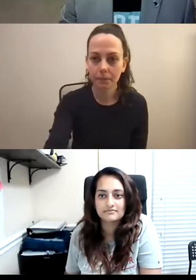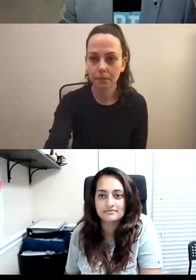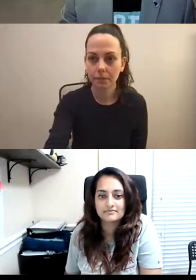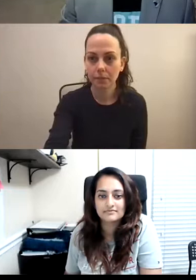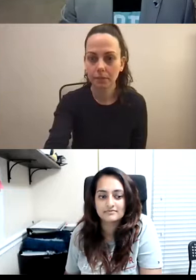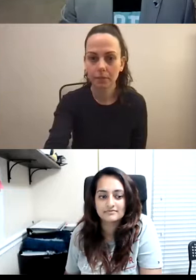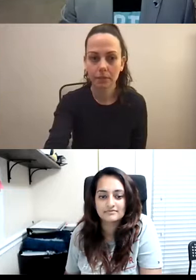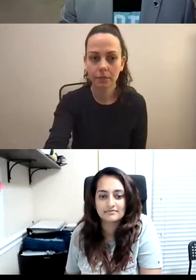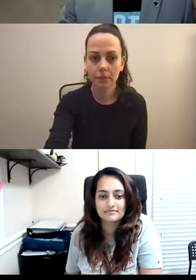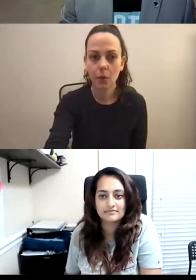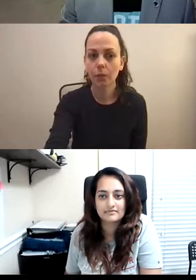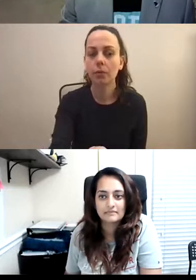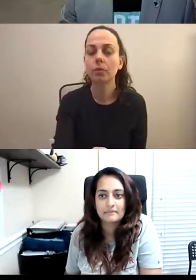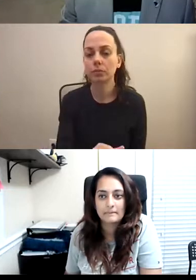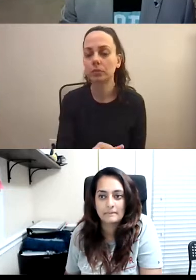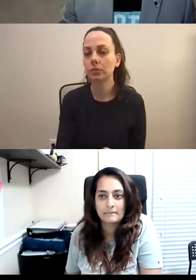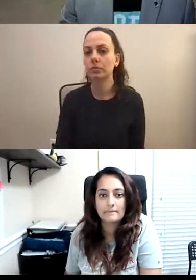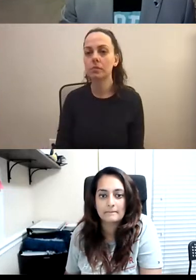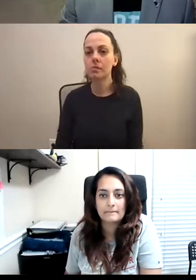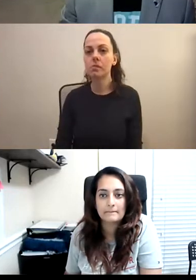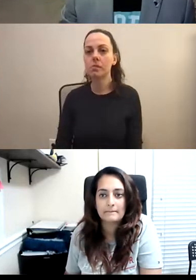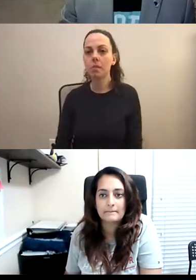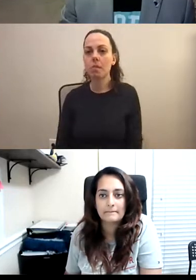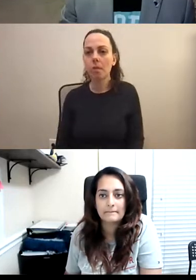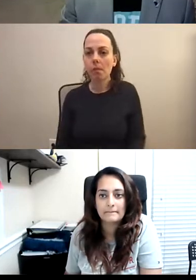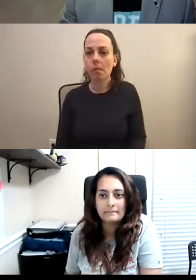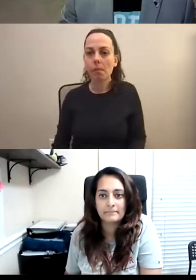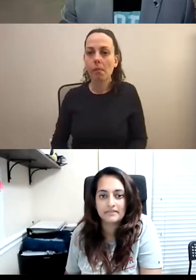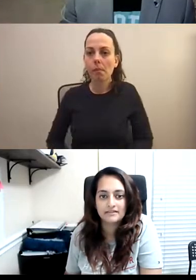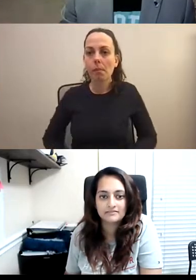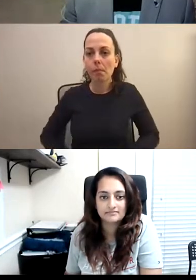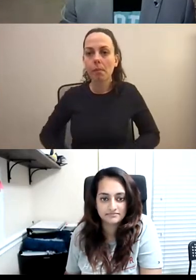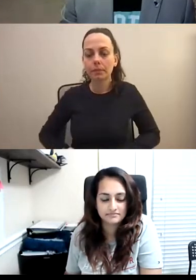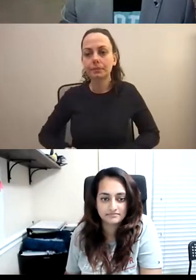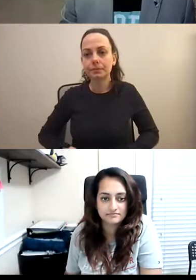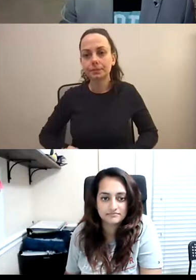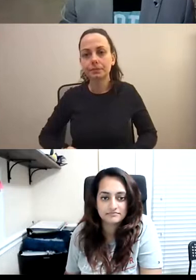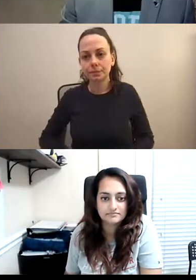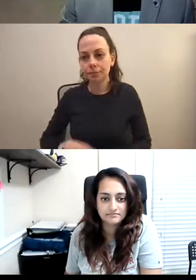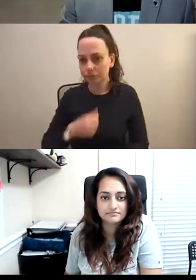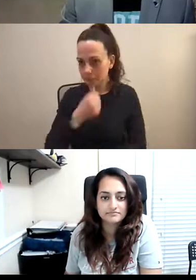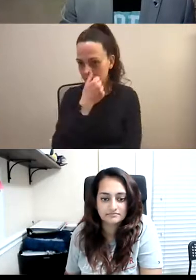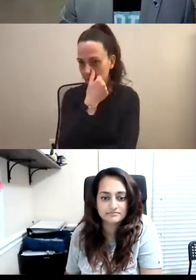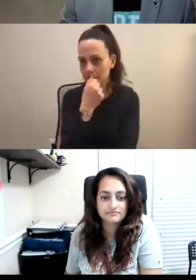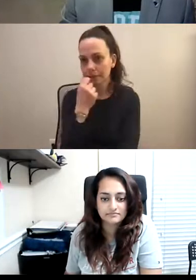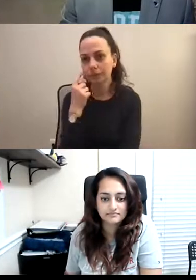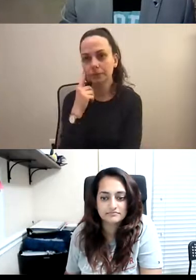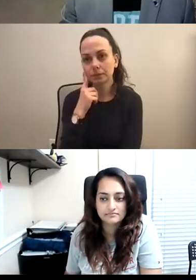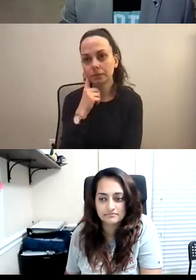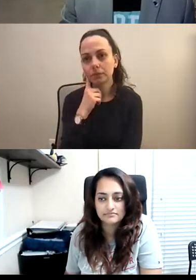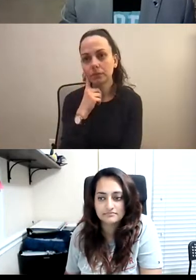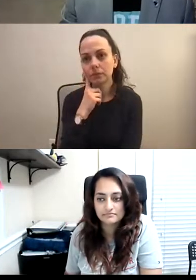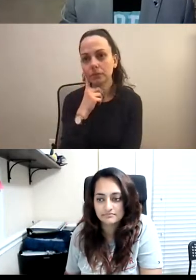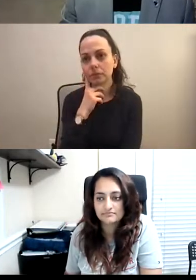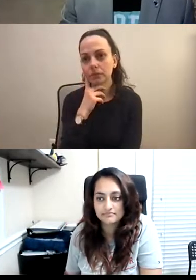I'm muted. Sorry, I'm back. I like how you brought up different ways that people can accommodate people